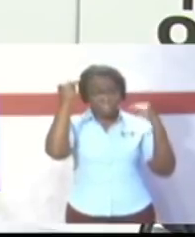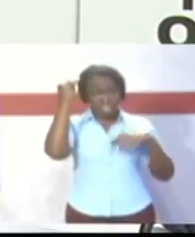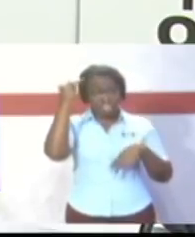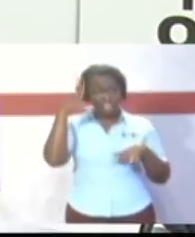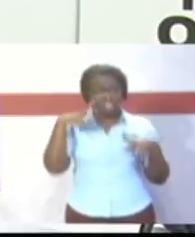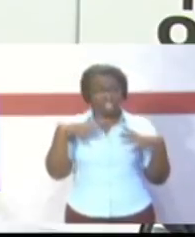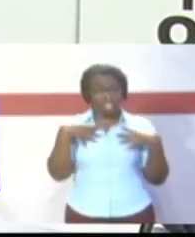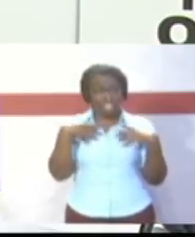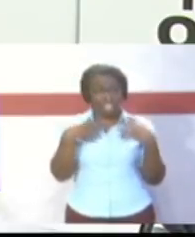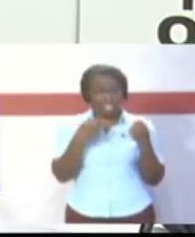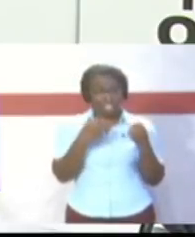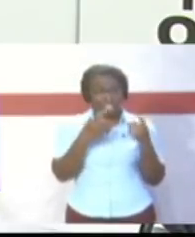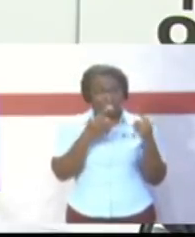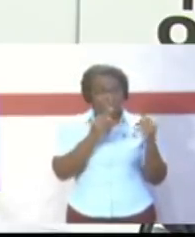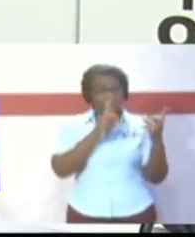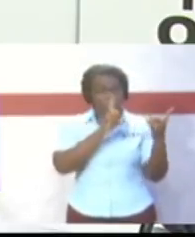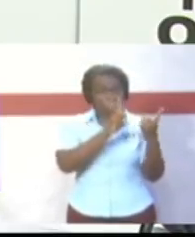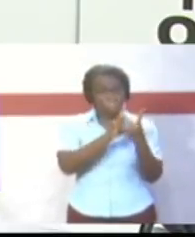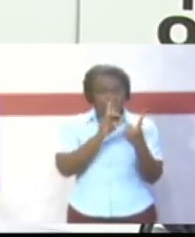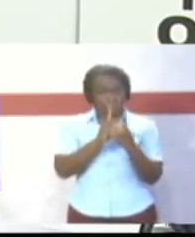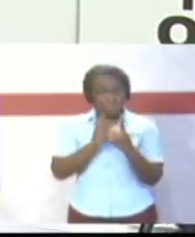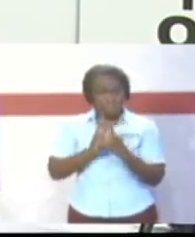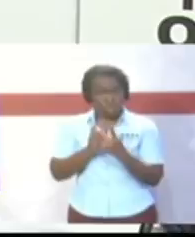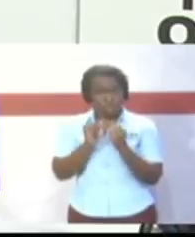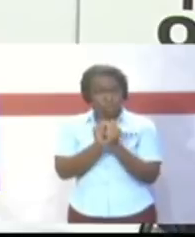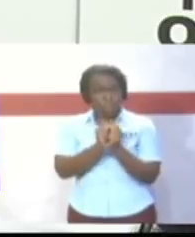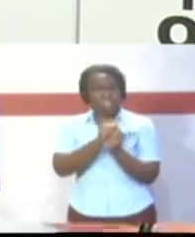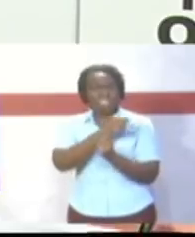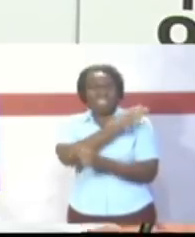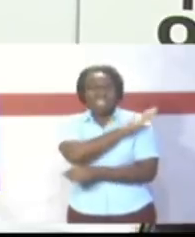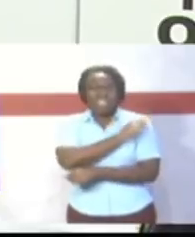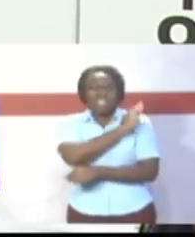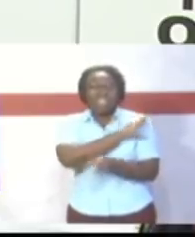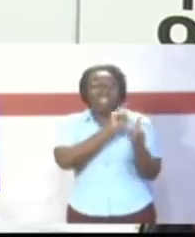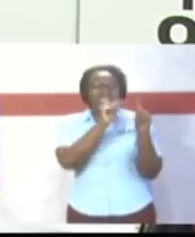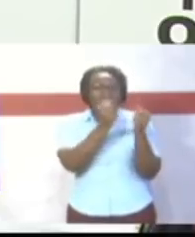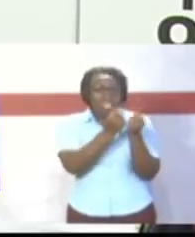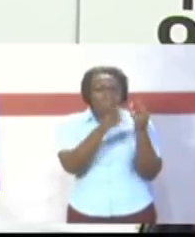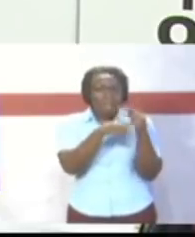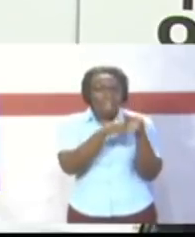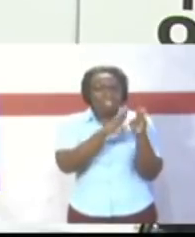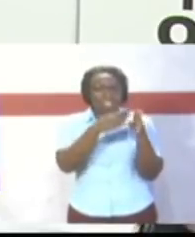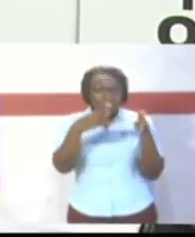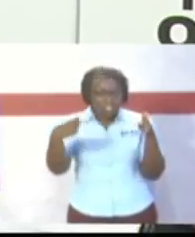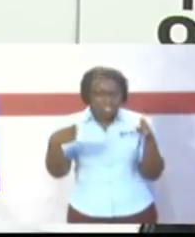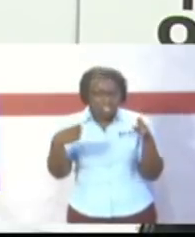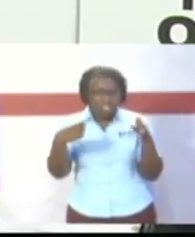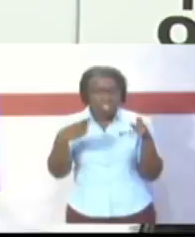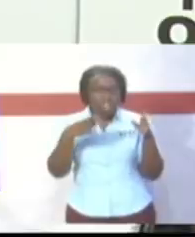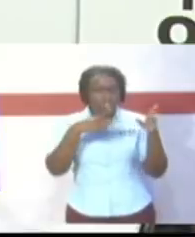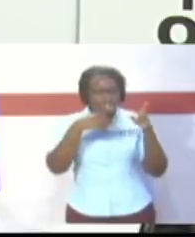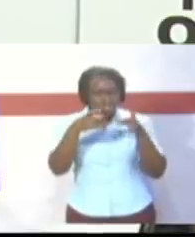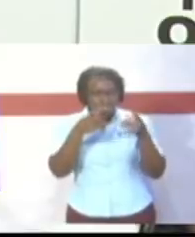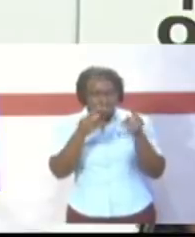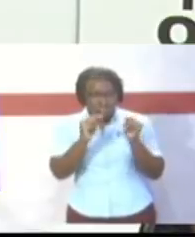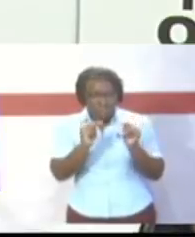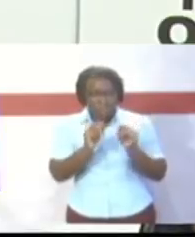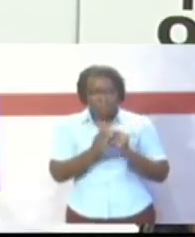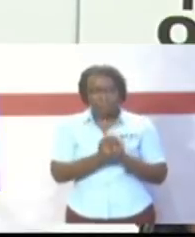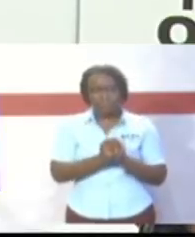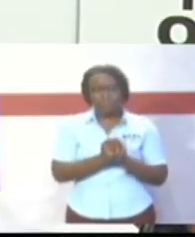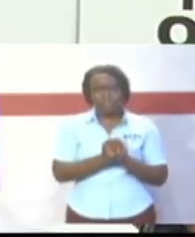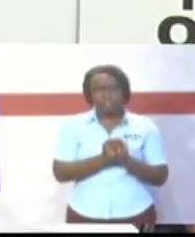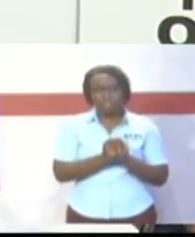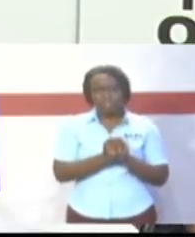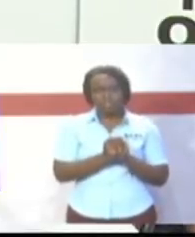team, ICU, and internal medicine from the traditional and parallel healthcare system, led by Dr. Michelle Trotman and, of course,